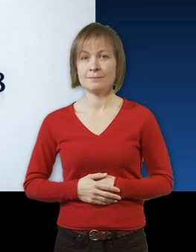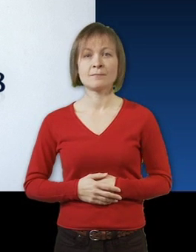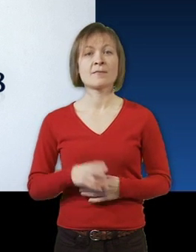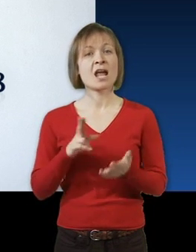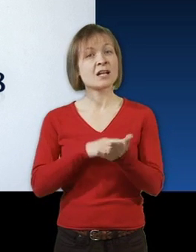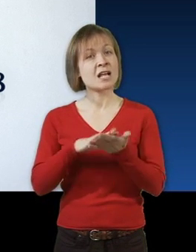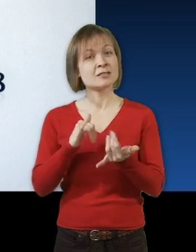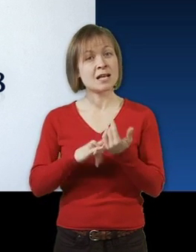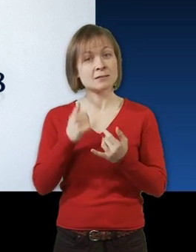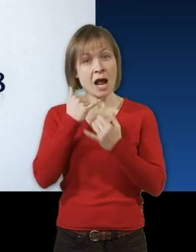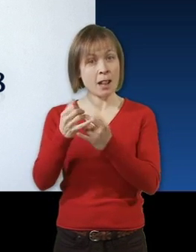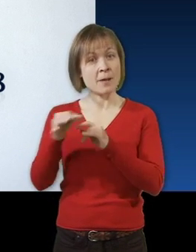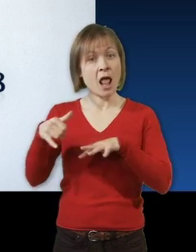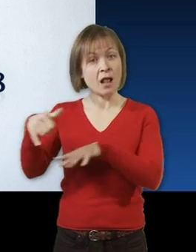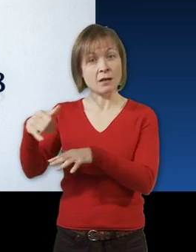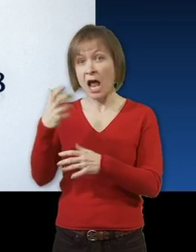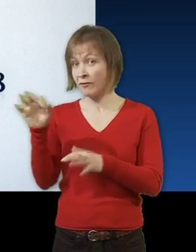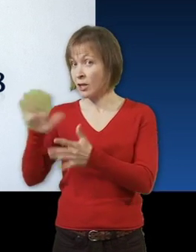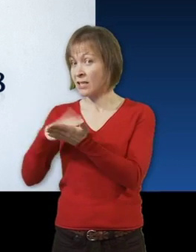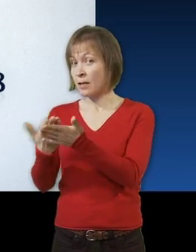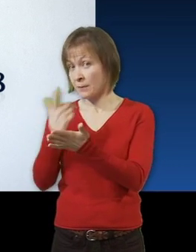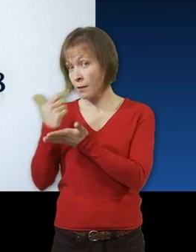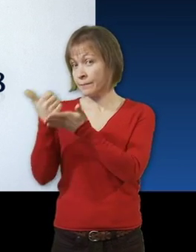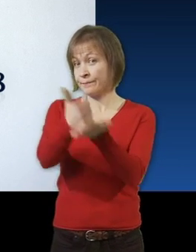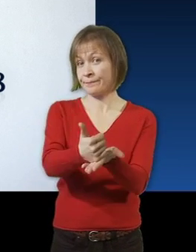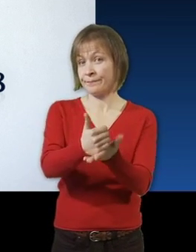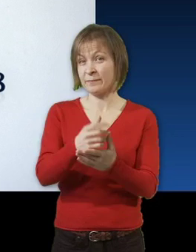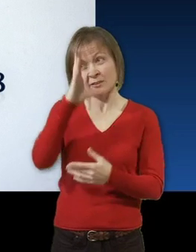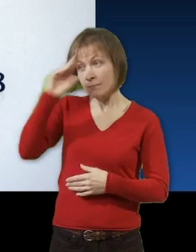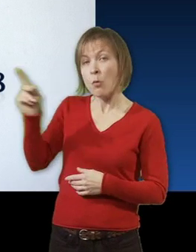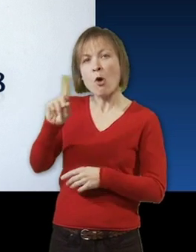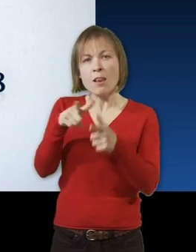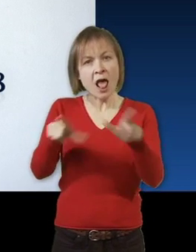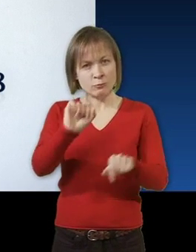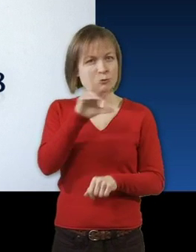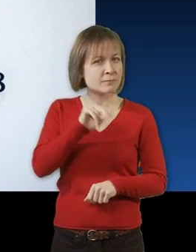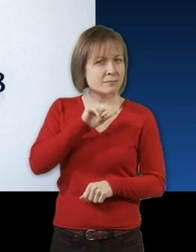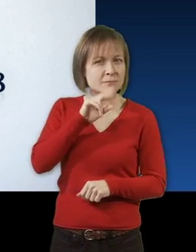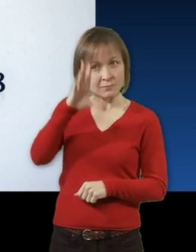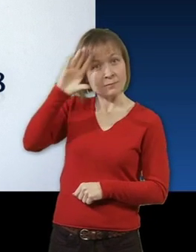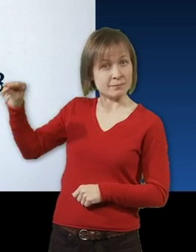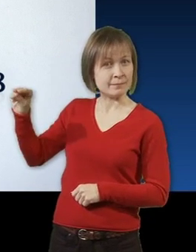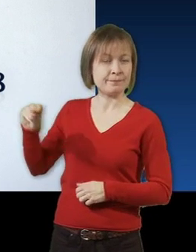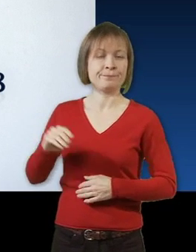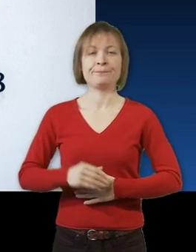The NHS helpline has interpreters to help you. Just say your language when you phone.